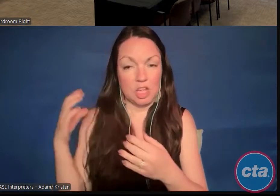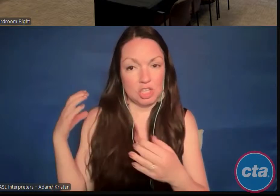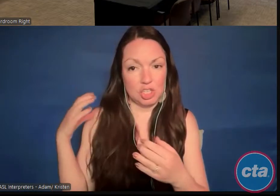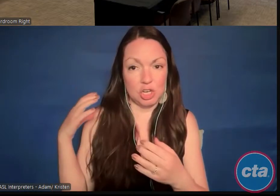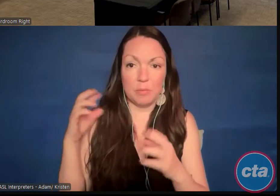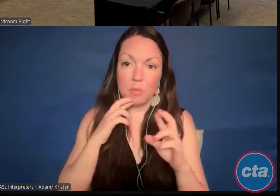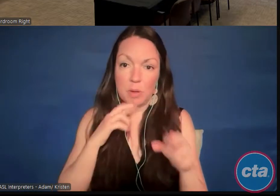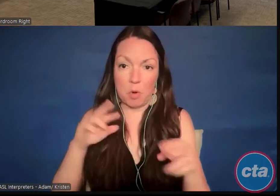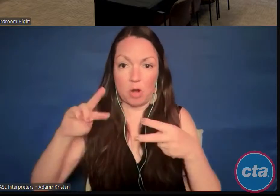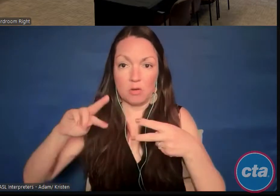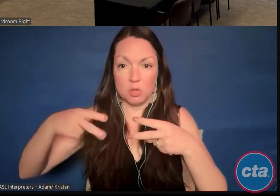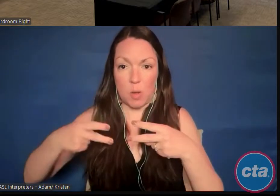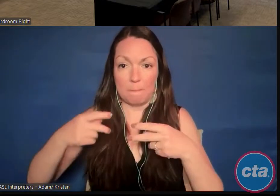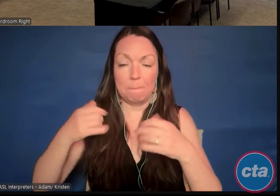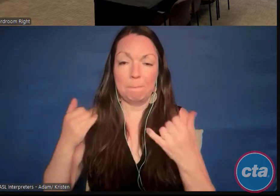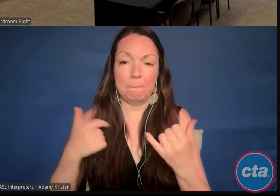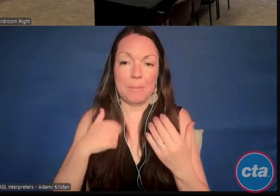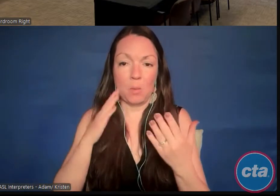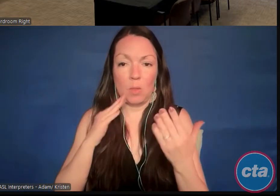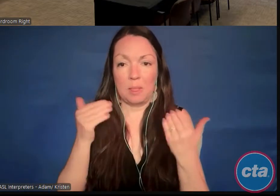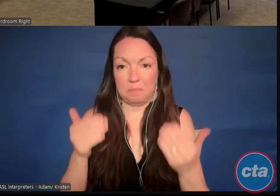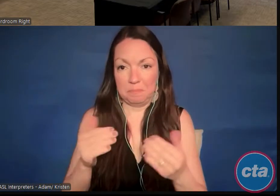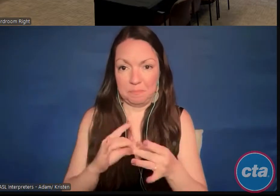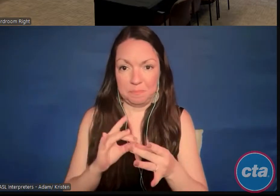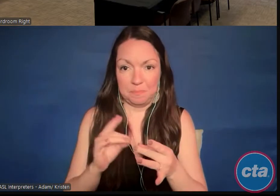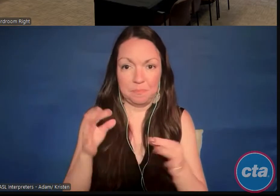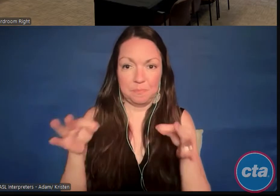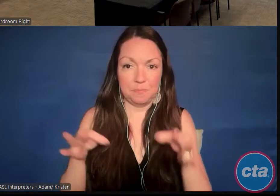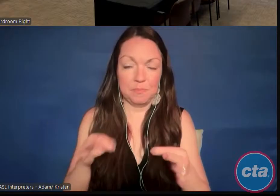will go ahead and give a little bit of a report.